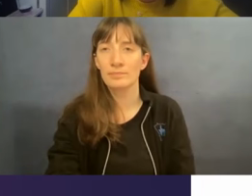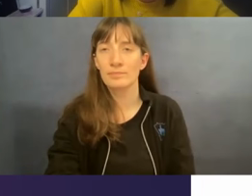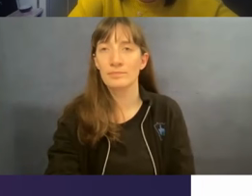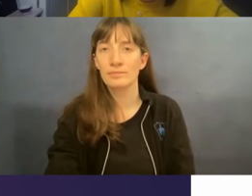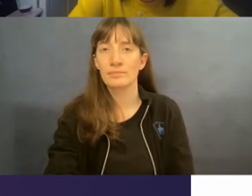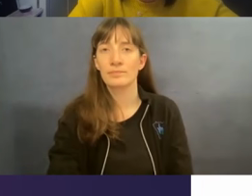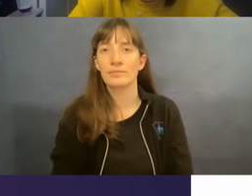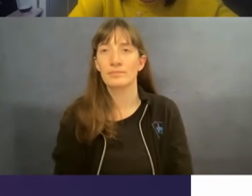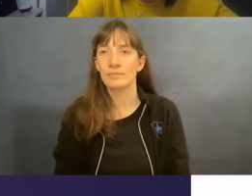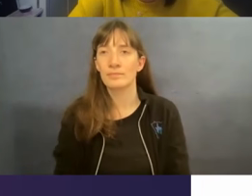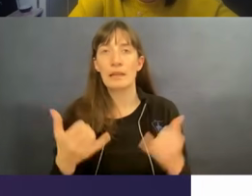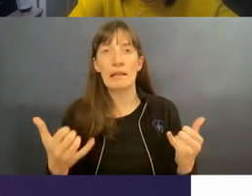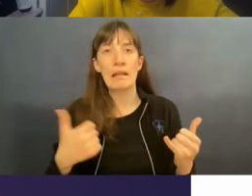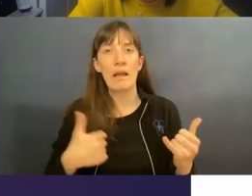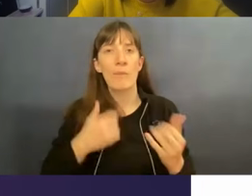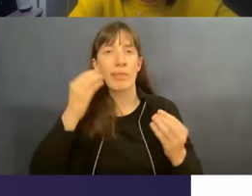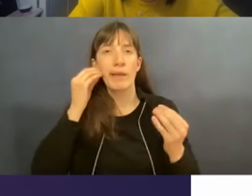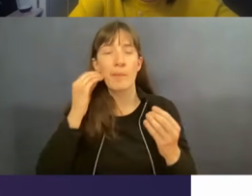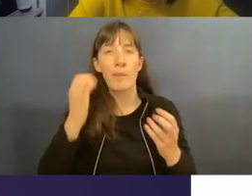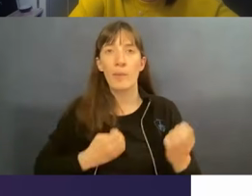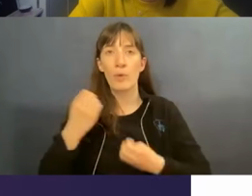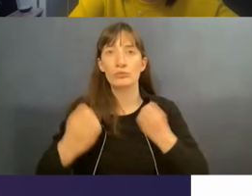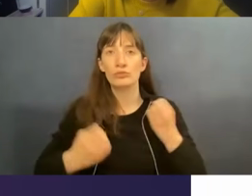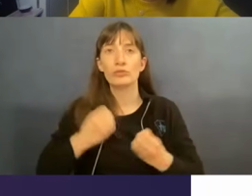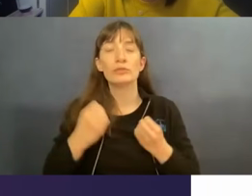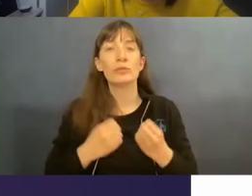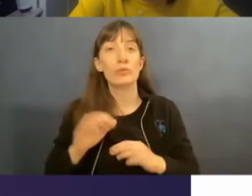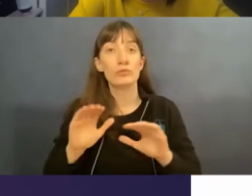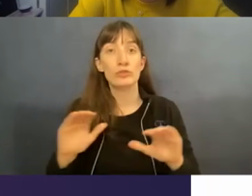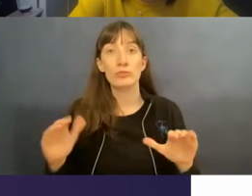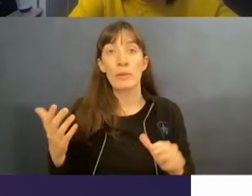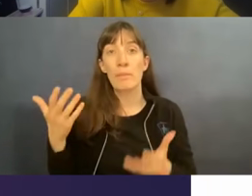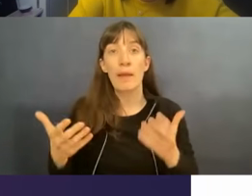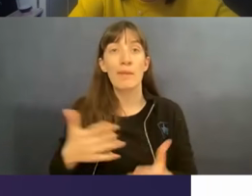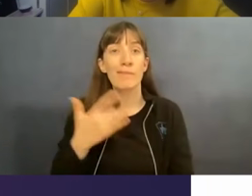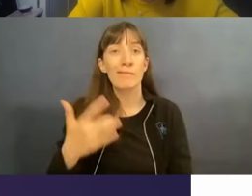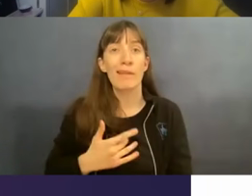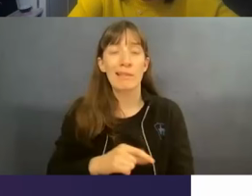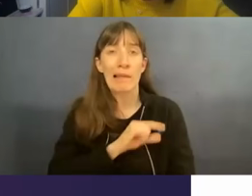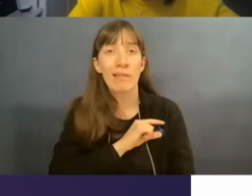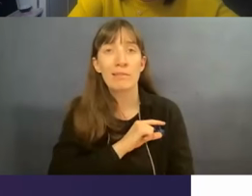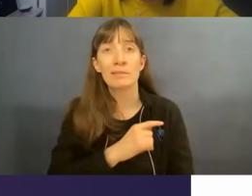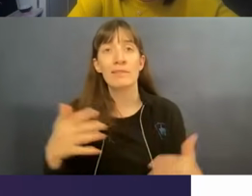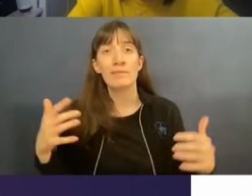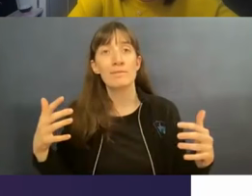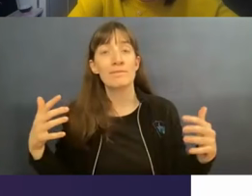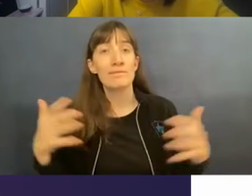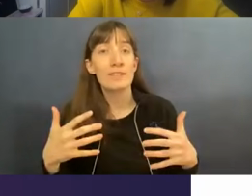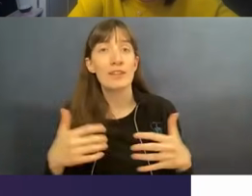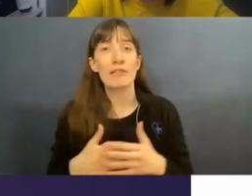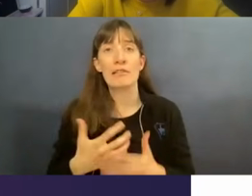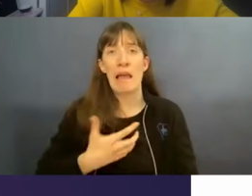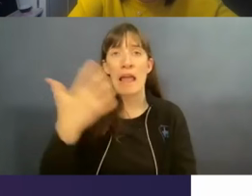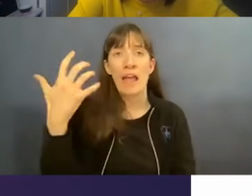So now we're thinking about emotions. So children will feel guilt, fear, anger,